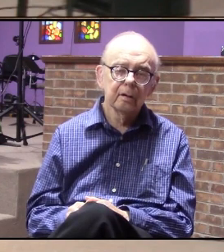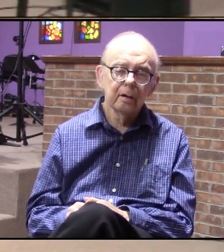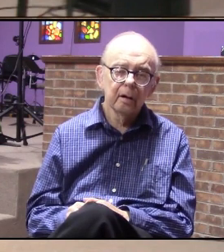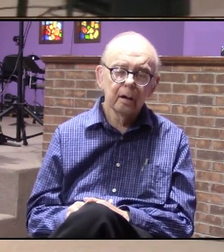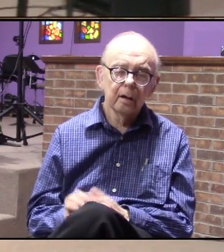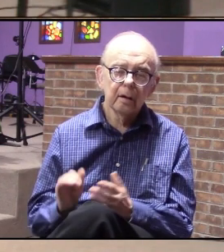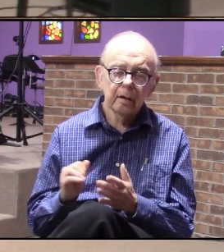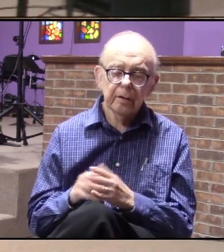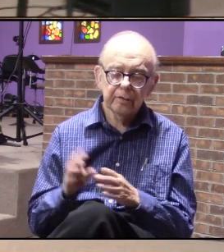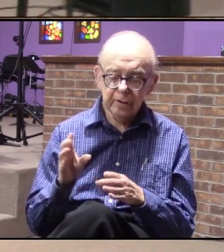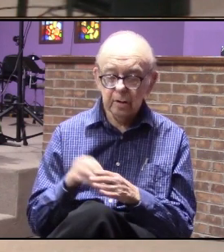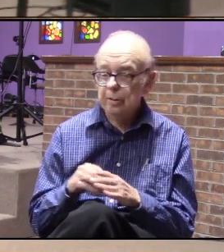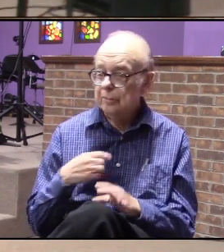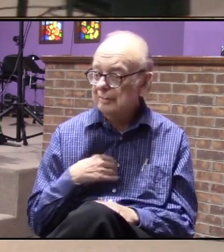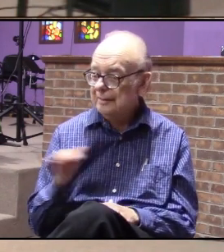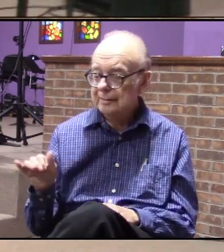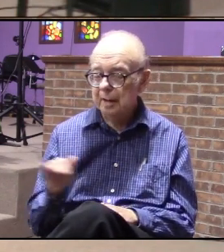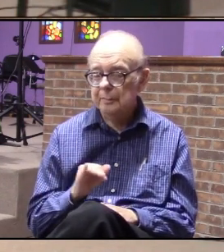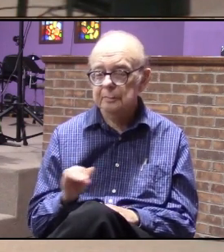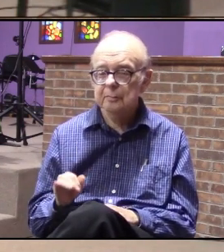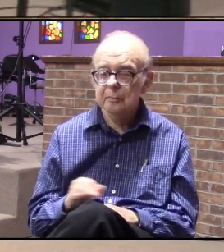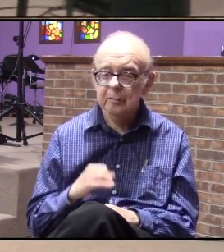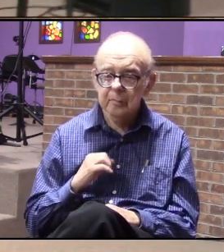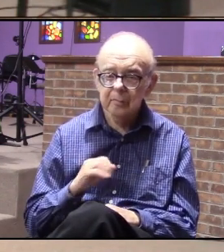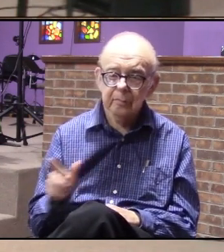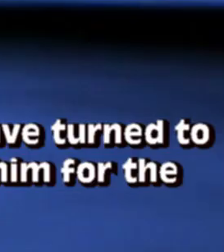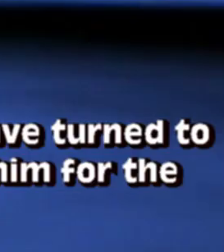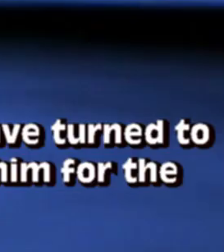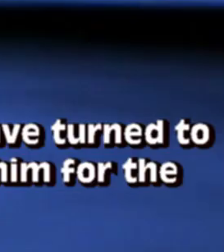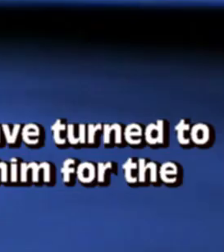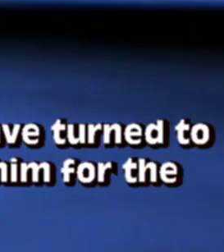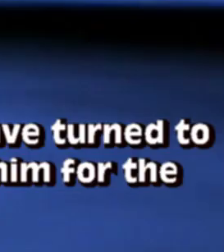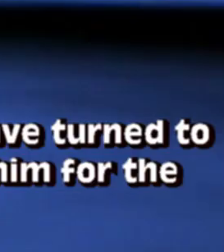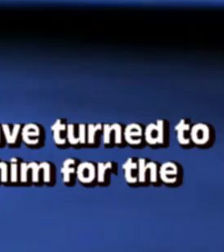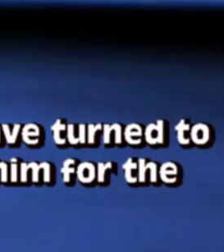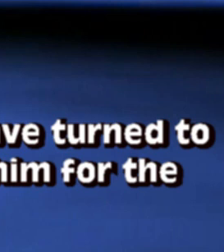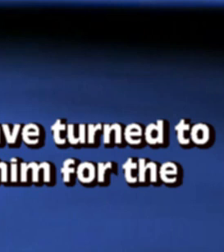this includes me too. We all went astray like sheep.